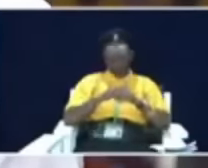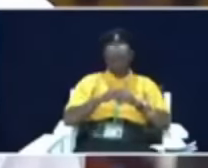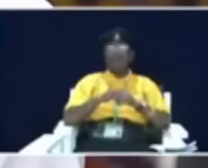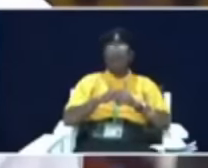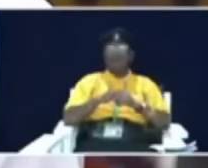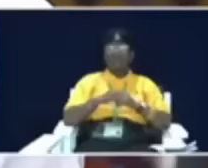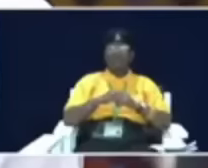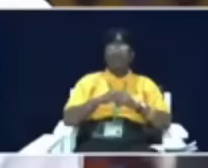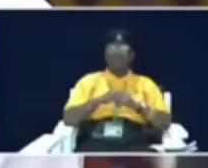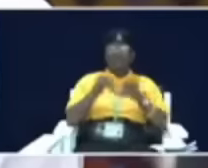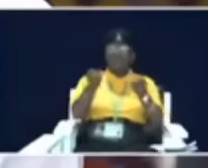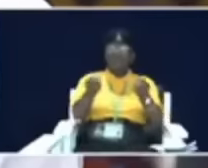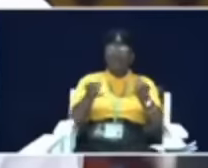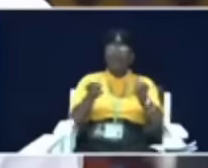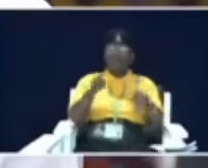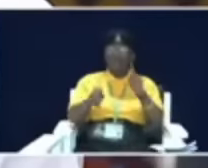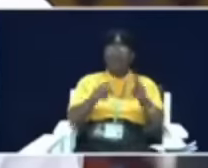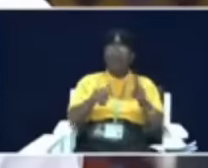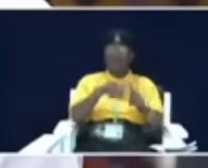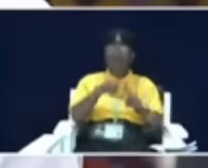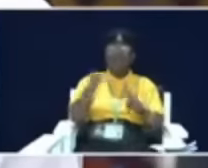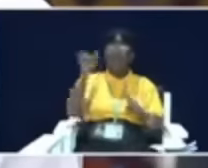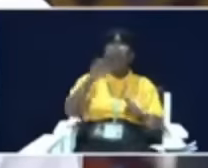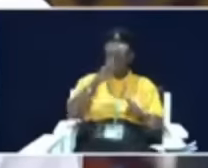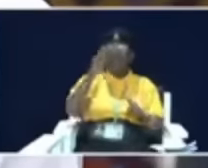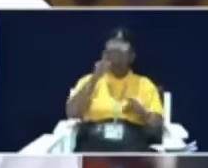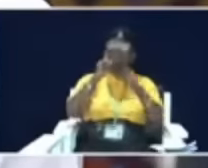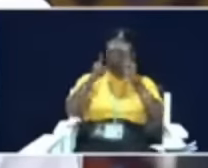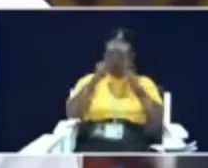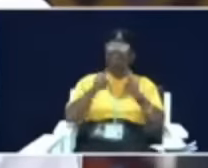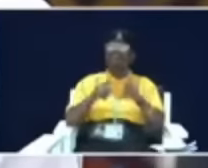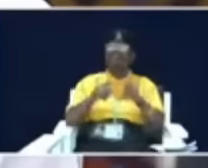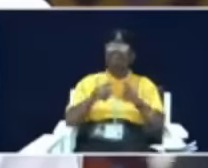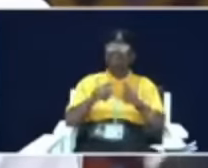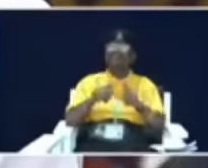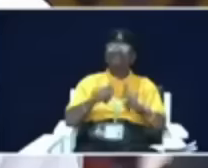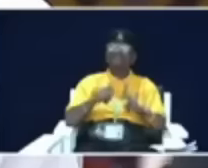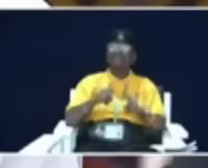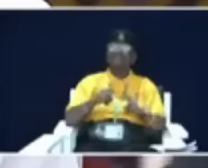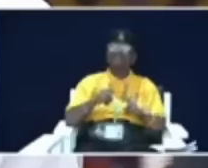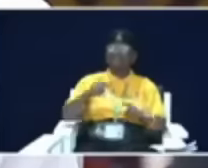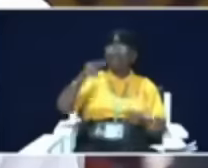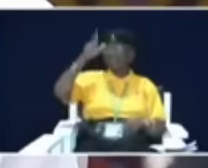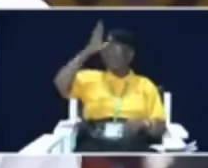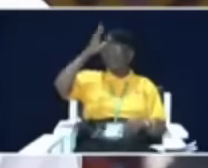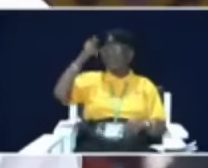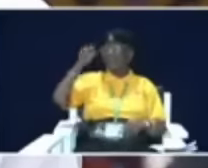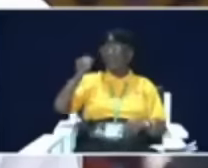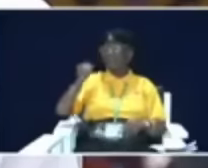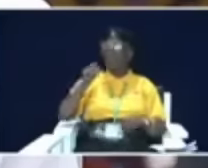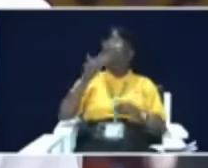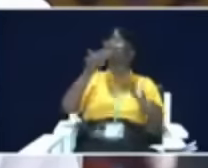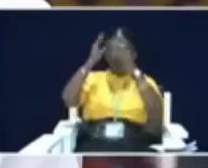A lot of people, when they are talking, Daddy Gio, thank God for your humility. Thank God for your